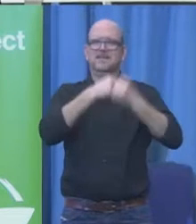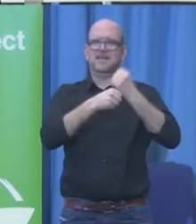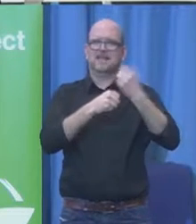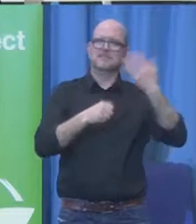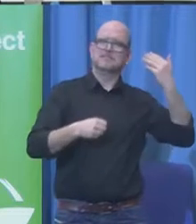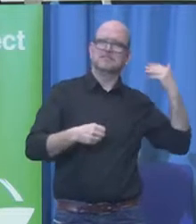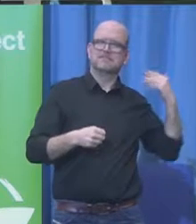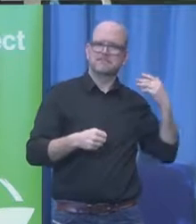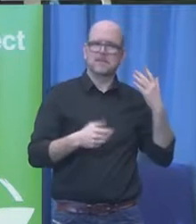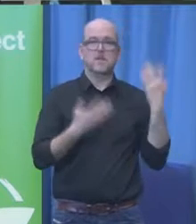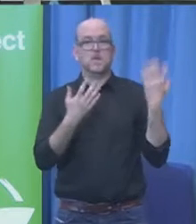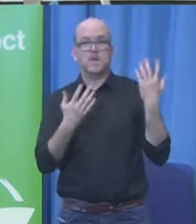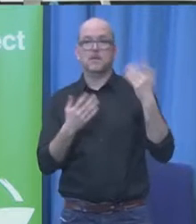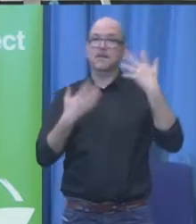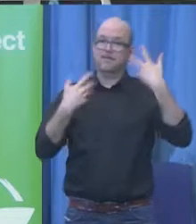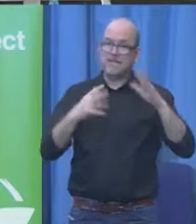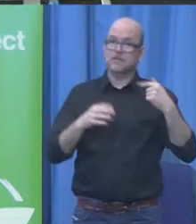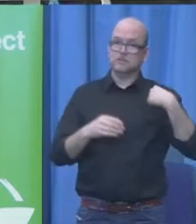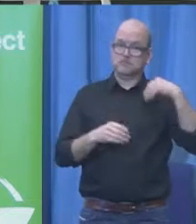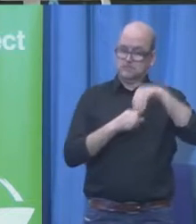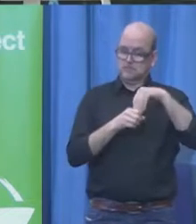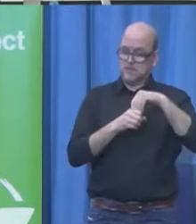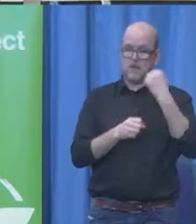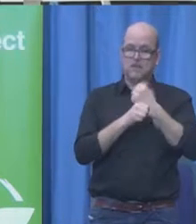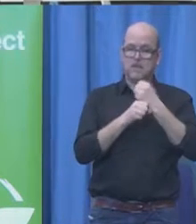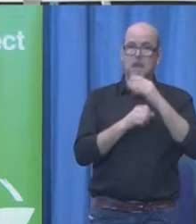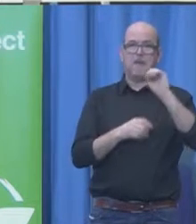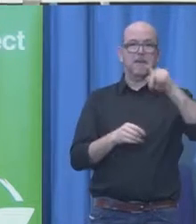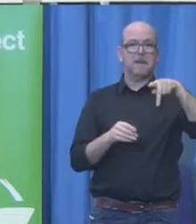things to do that the time